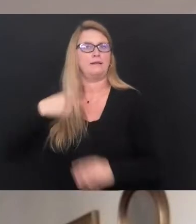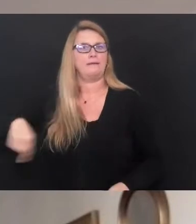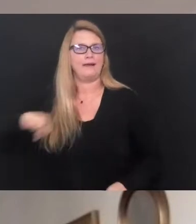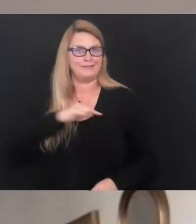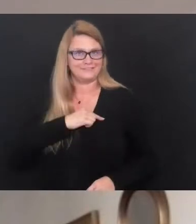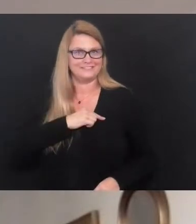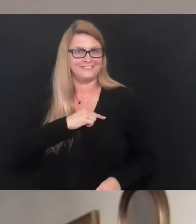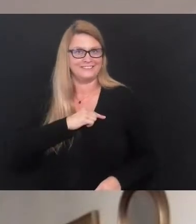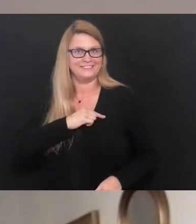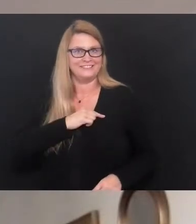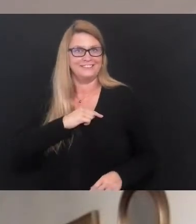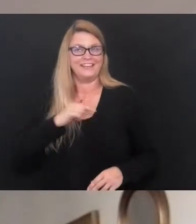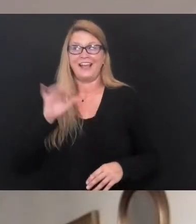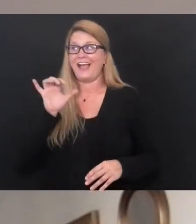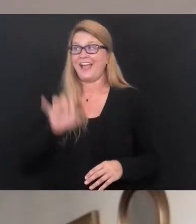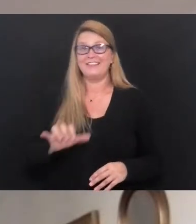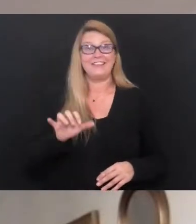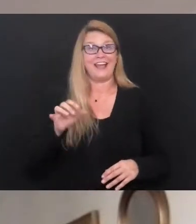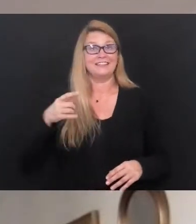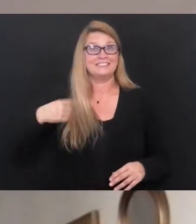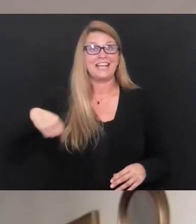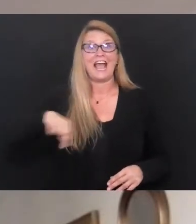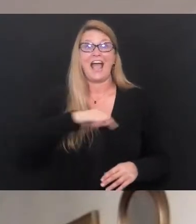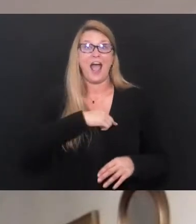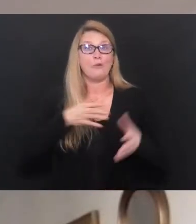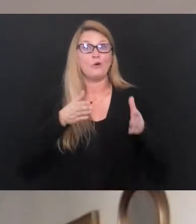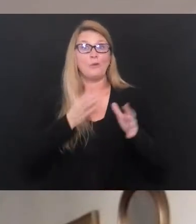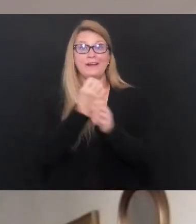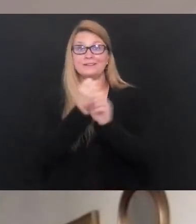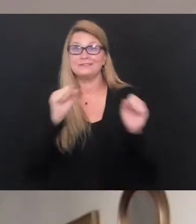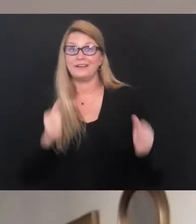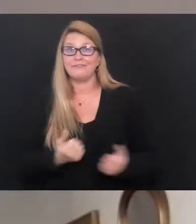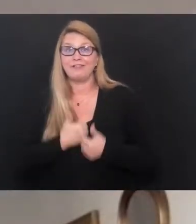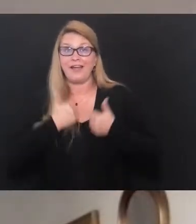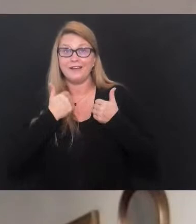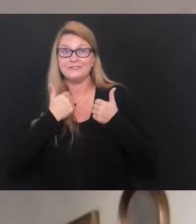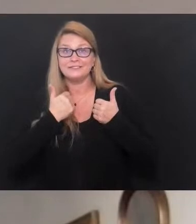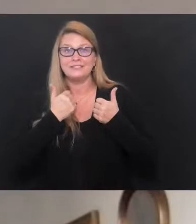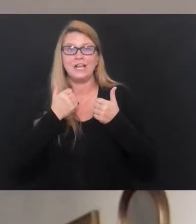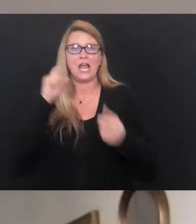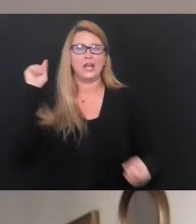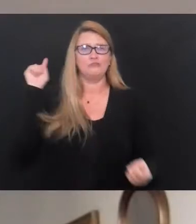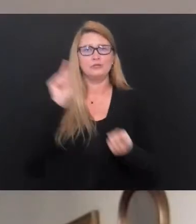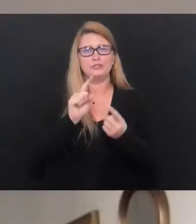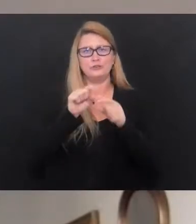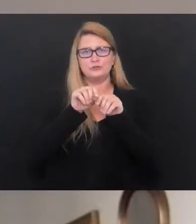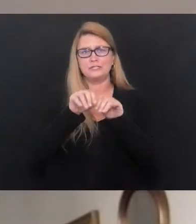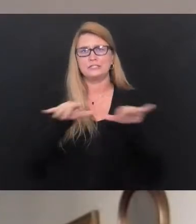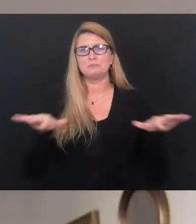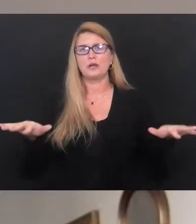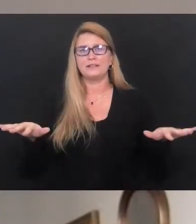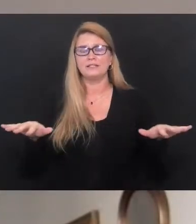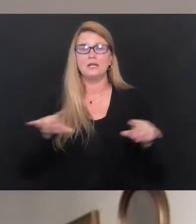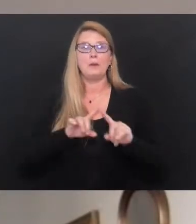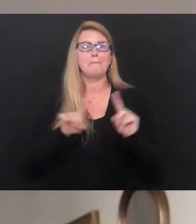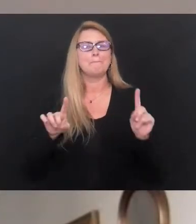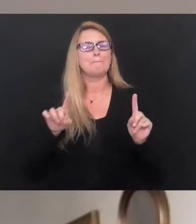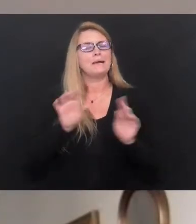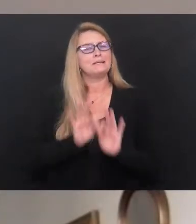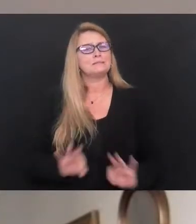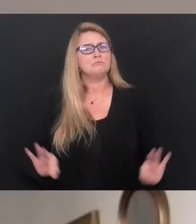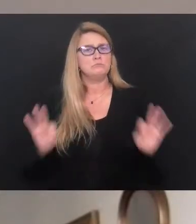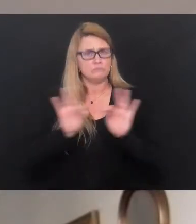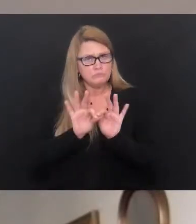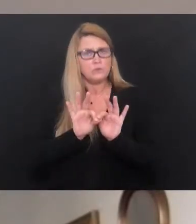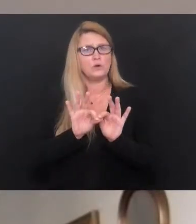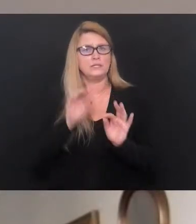that have helped West Virginia markedly, save lives, reduce the spread of COVID-19. But it's really important to